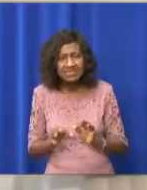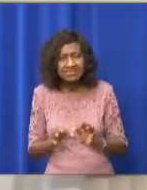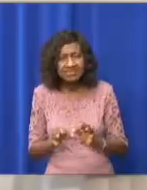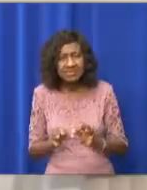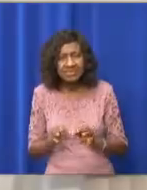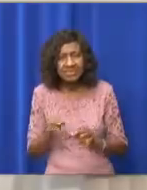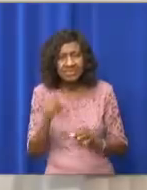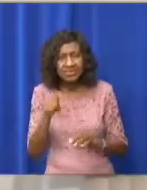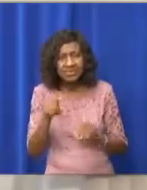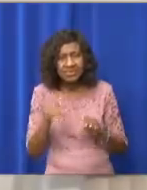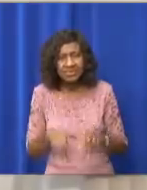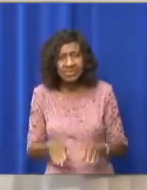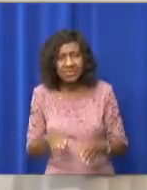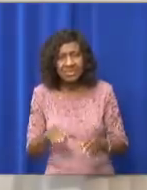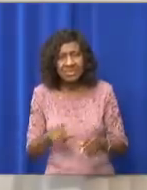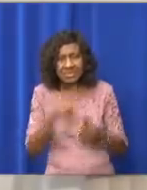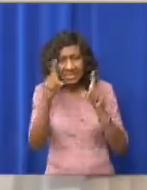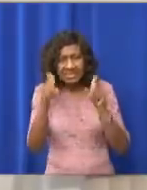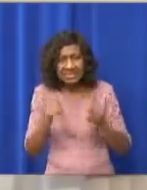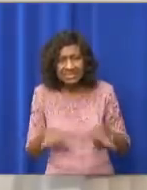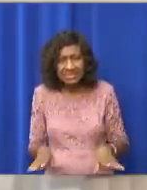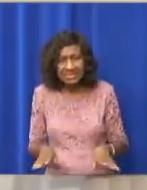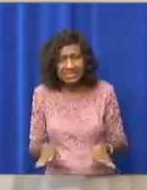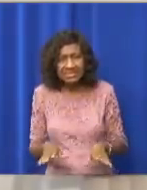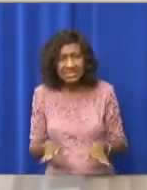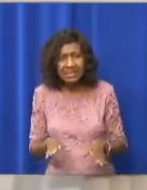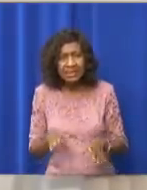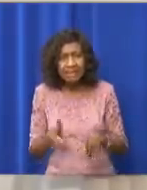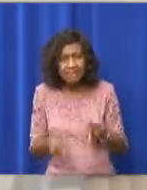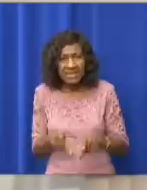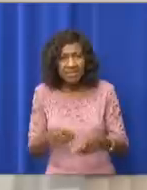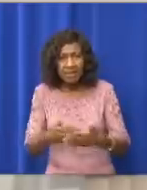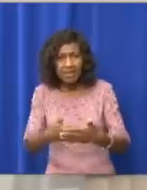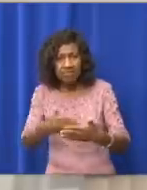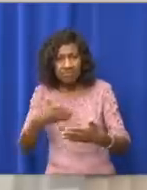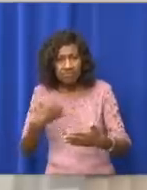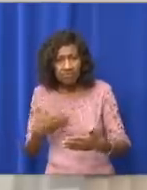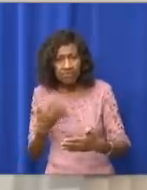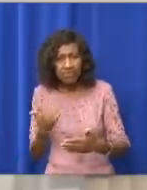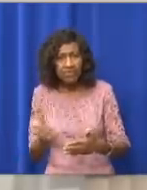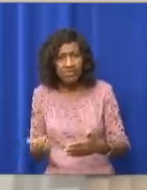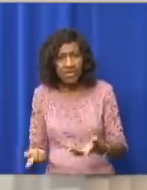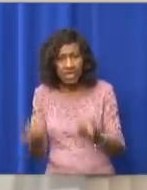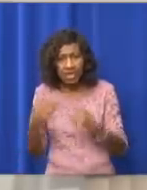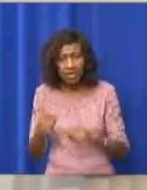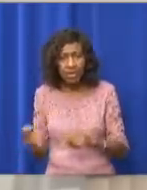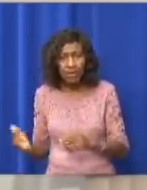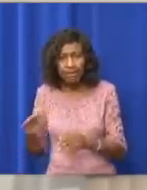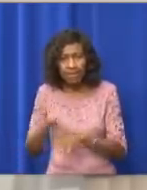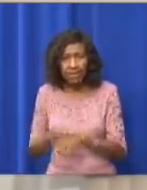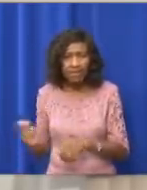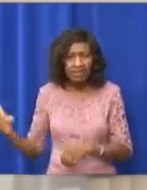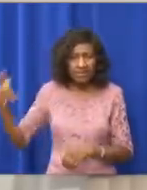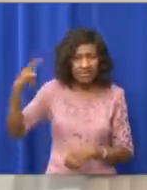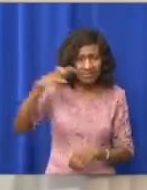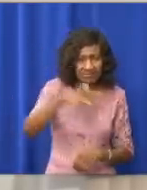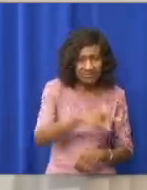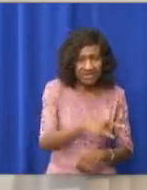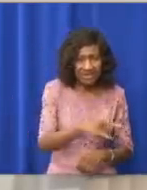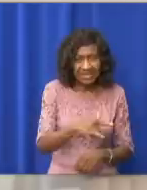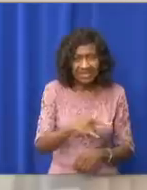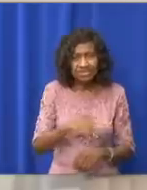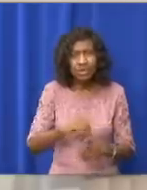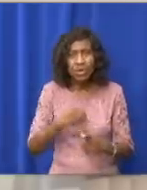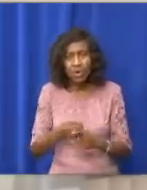say, testing people before they come on these repatriation flights, or obtaining a